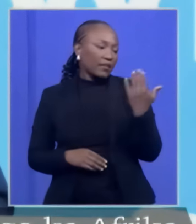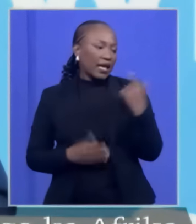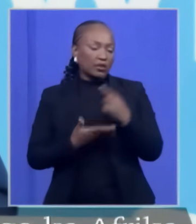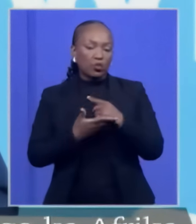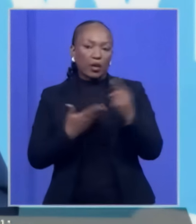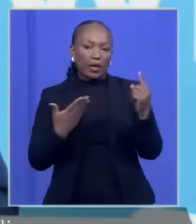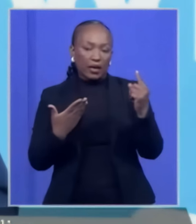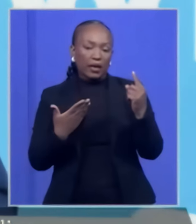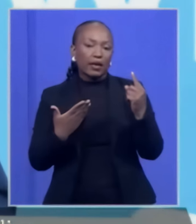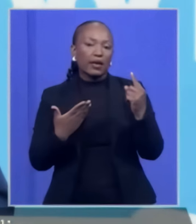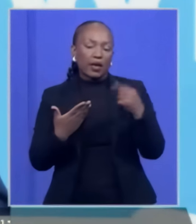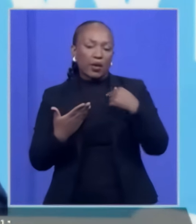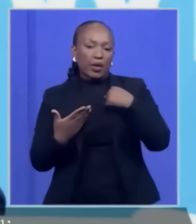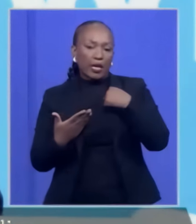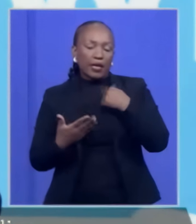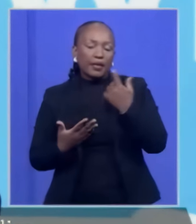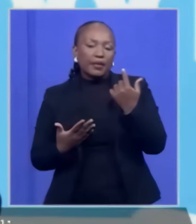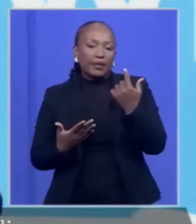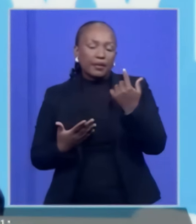destroyed